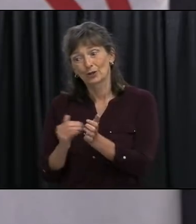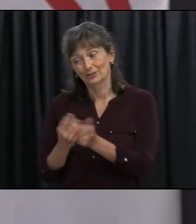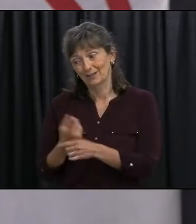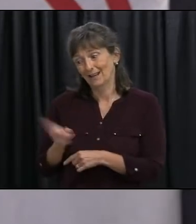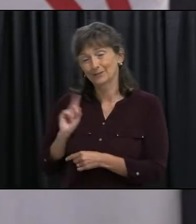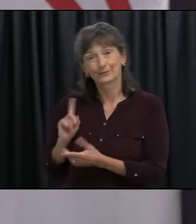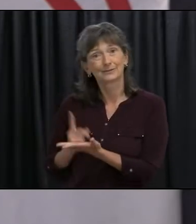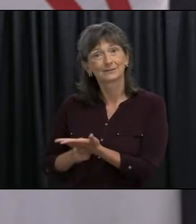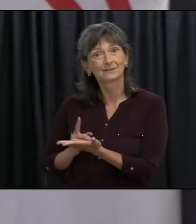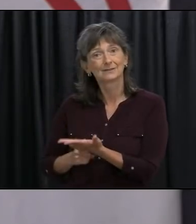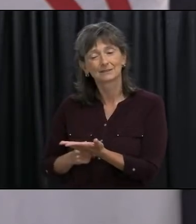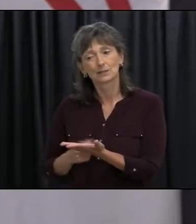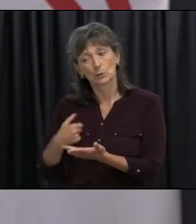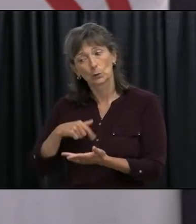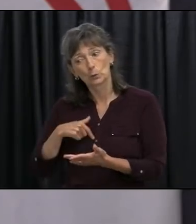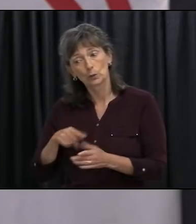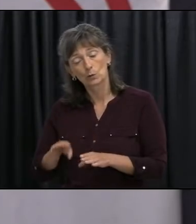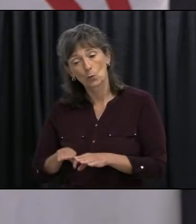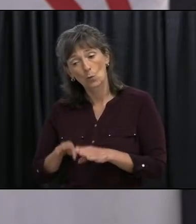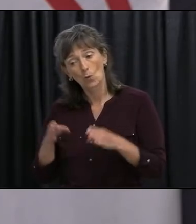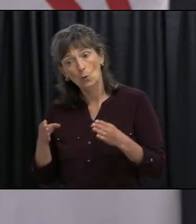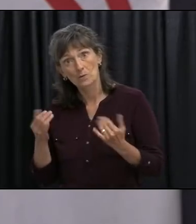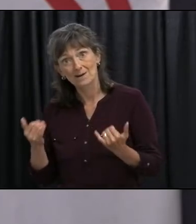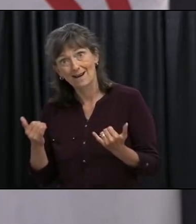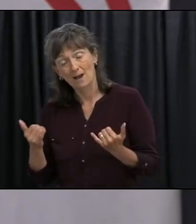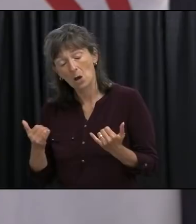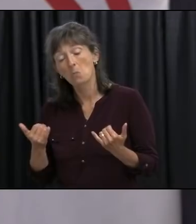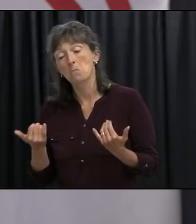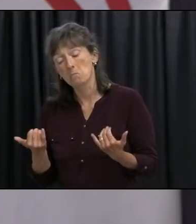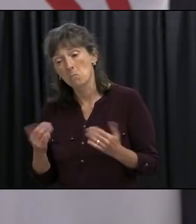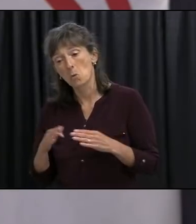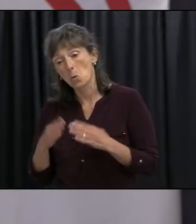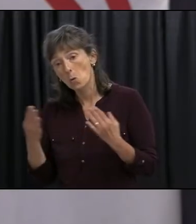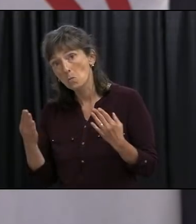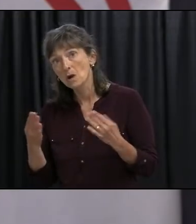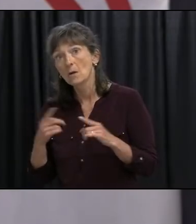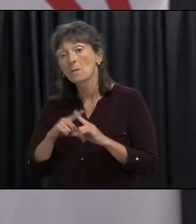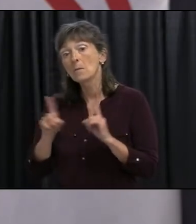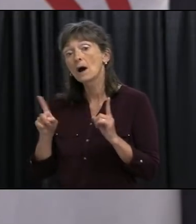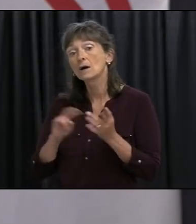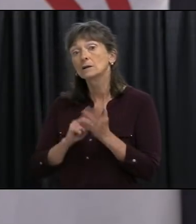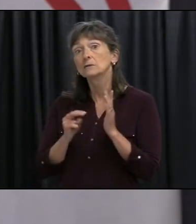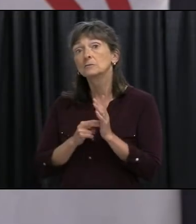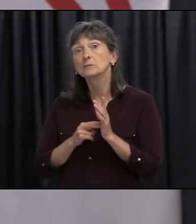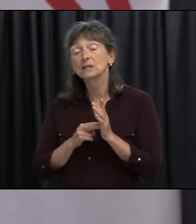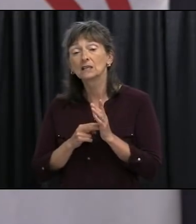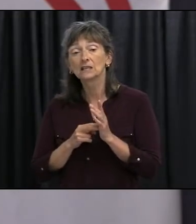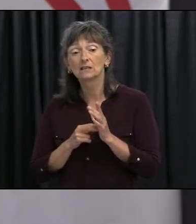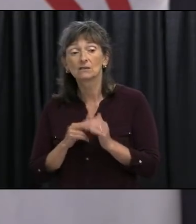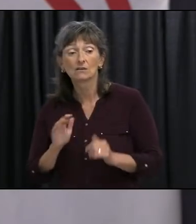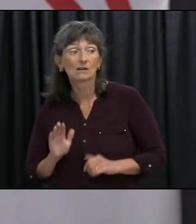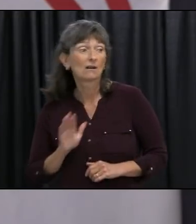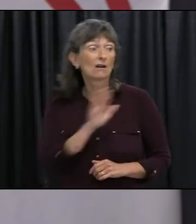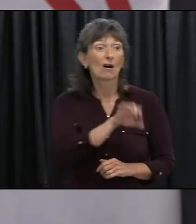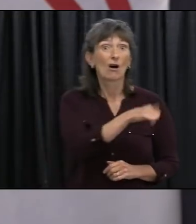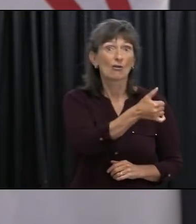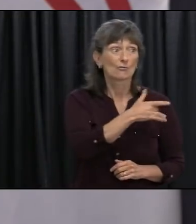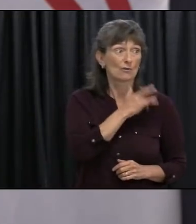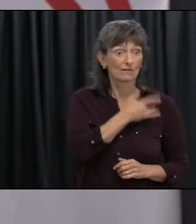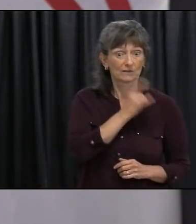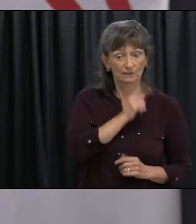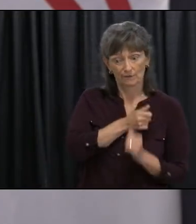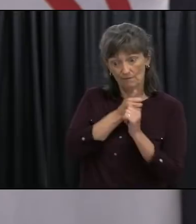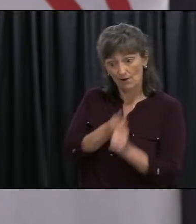week. We've opened it up now. That's not to say that every single province will actually do what Newfoundland and Labrador does. In